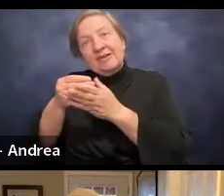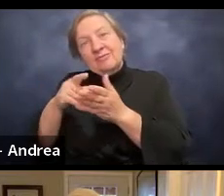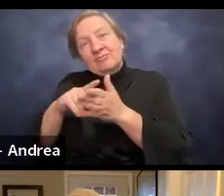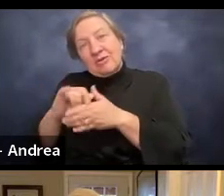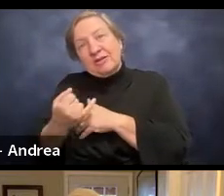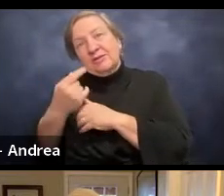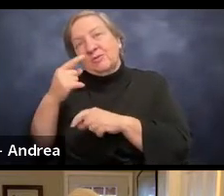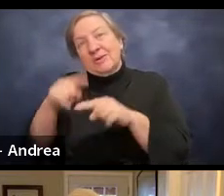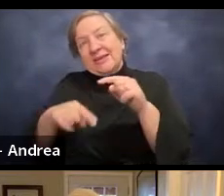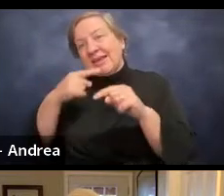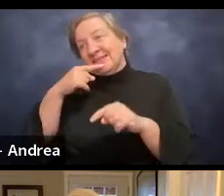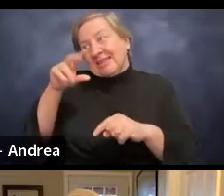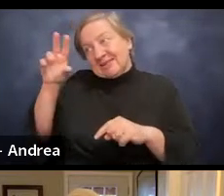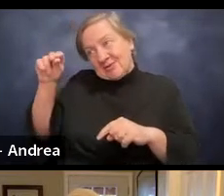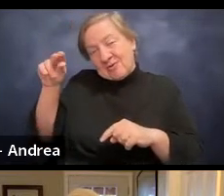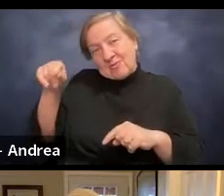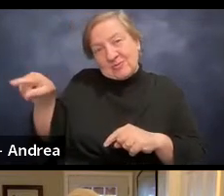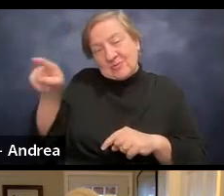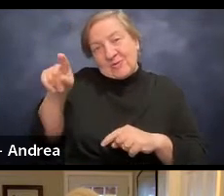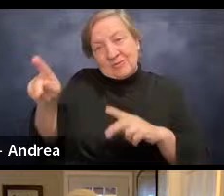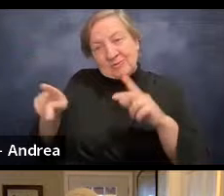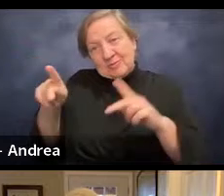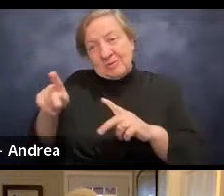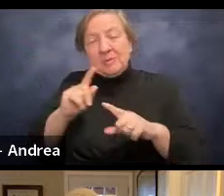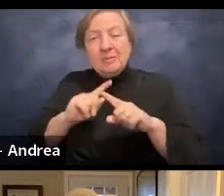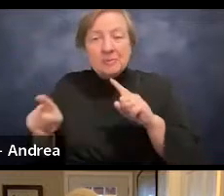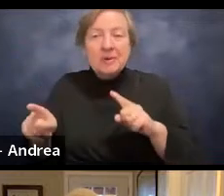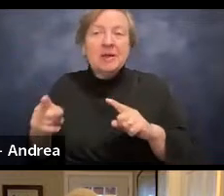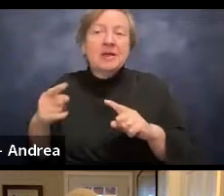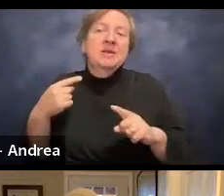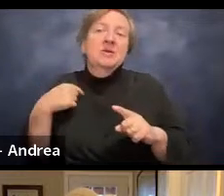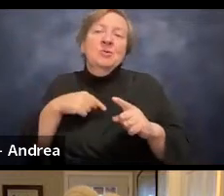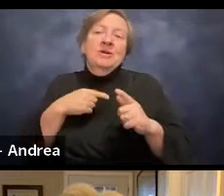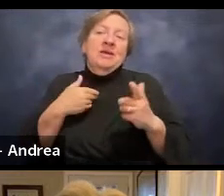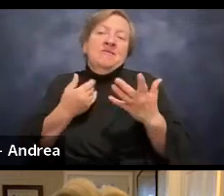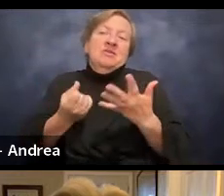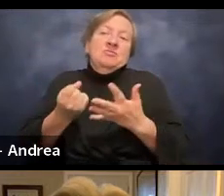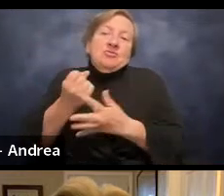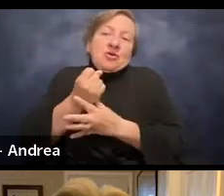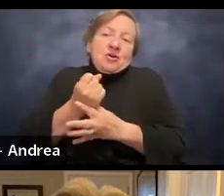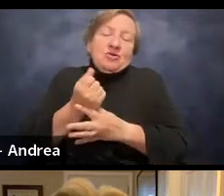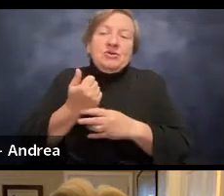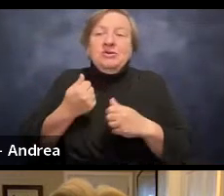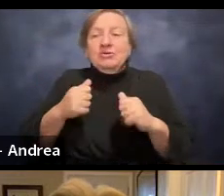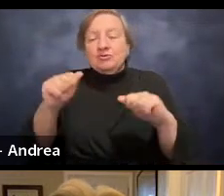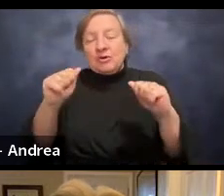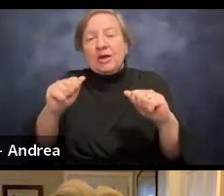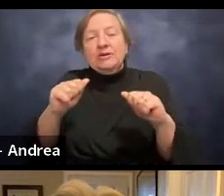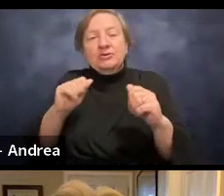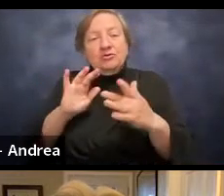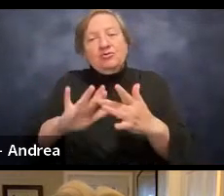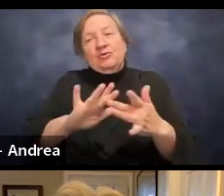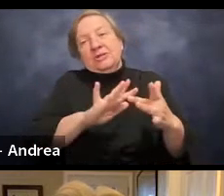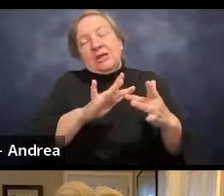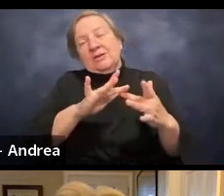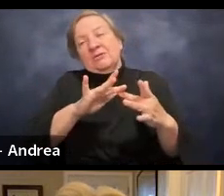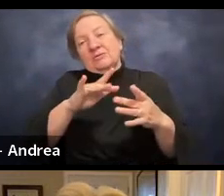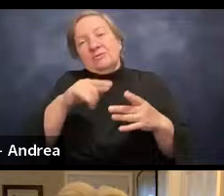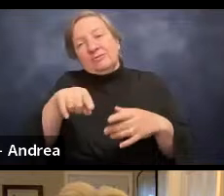can't say no to them, but we have a priority of trying to reach out to the